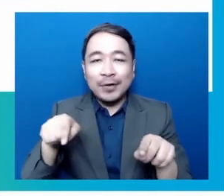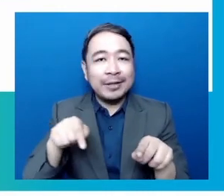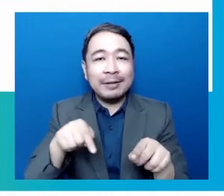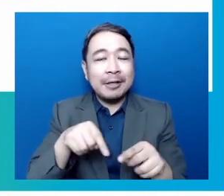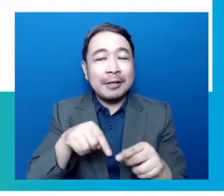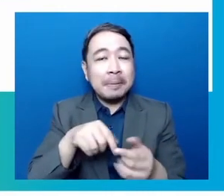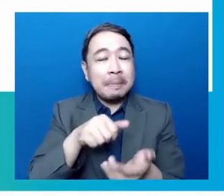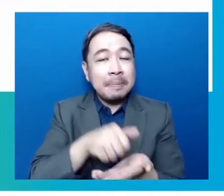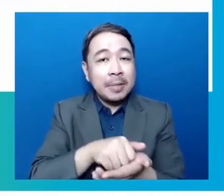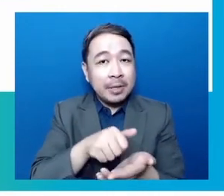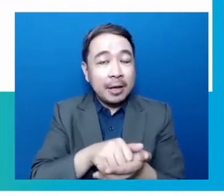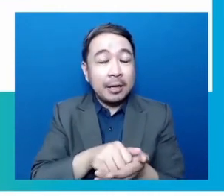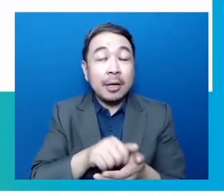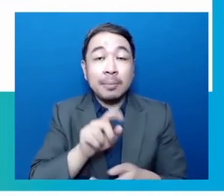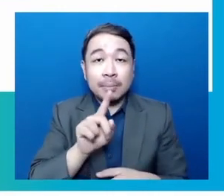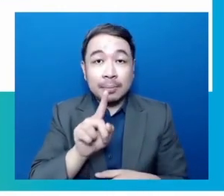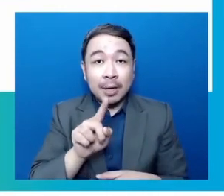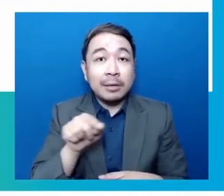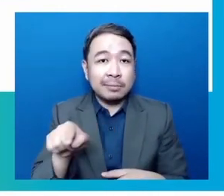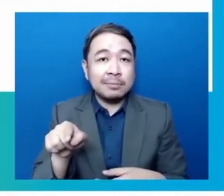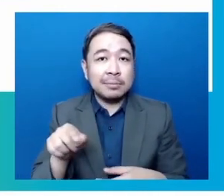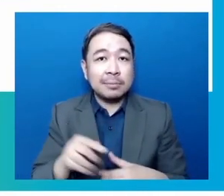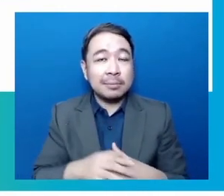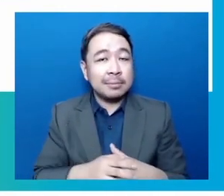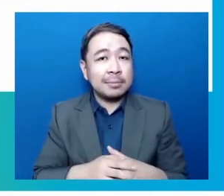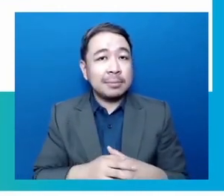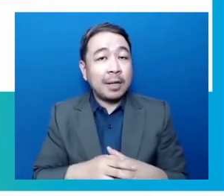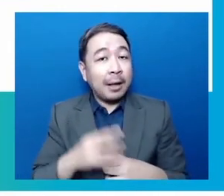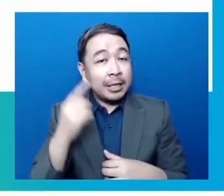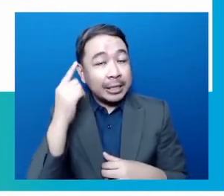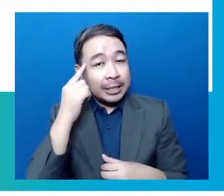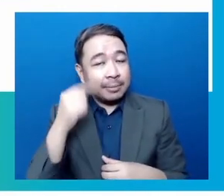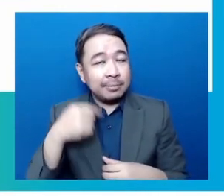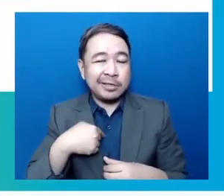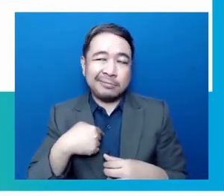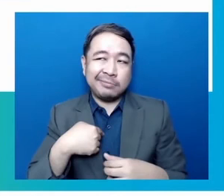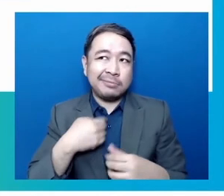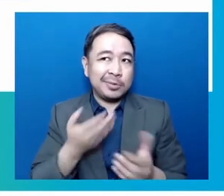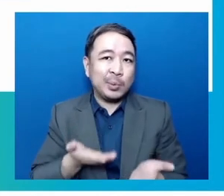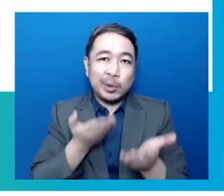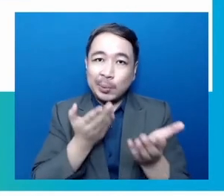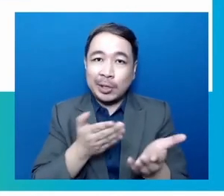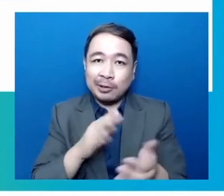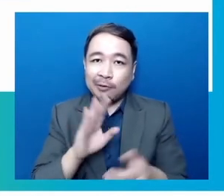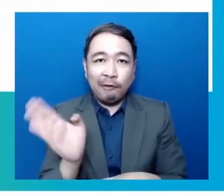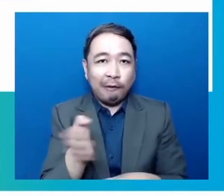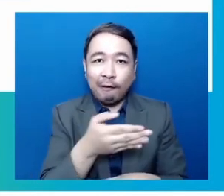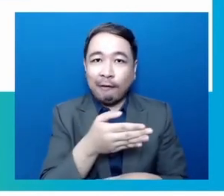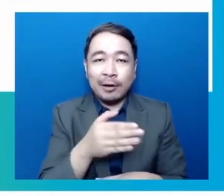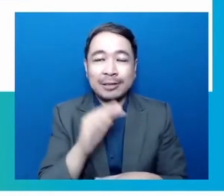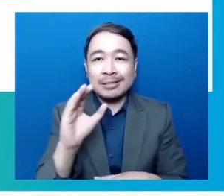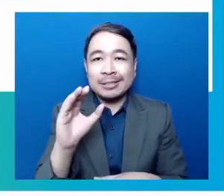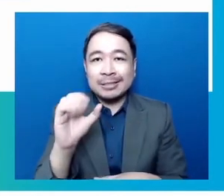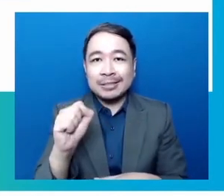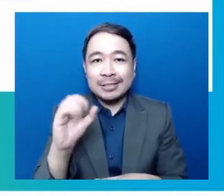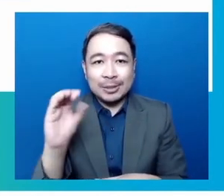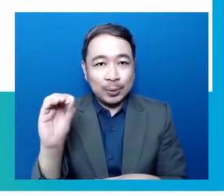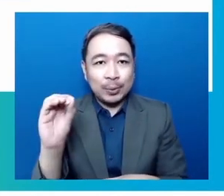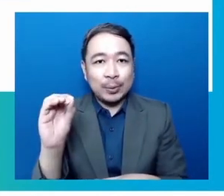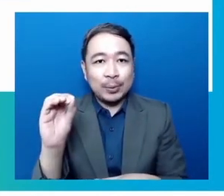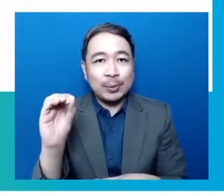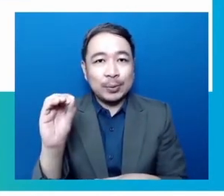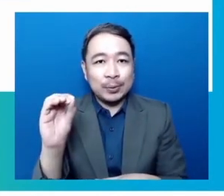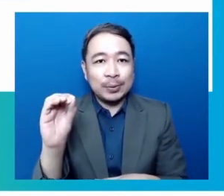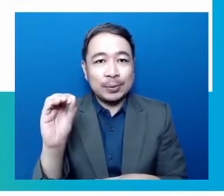I would say this. I think I would recommend everyone in CSOs, not